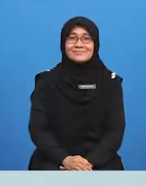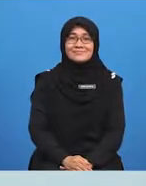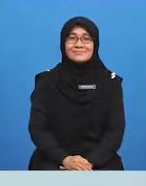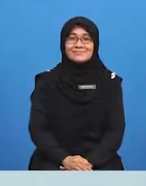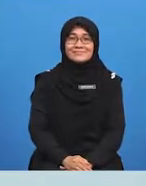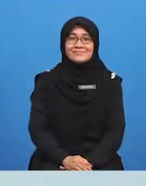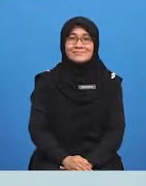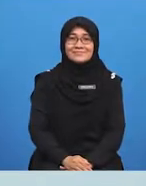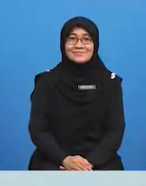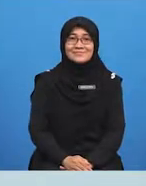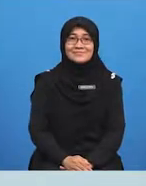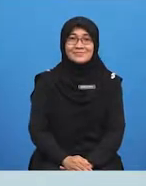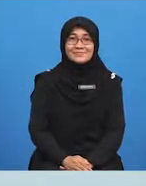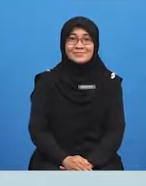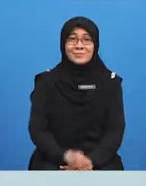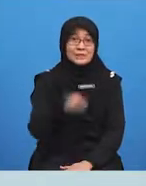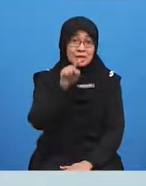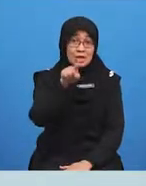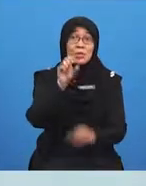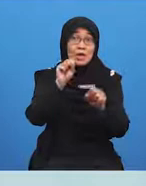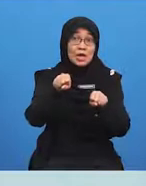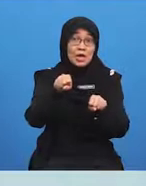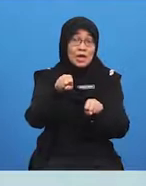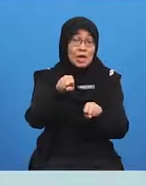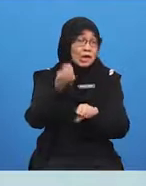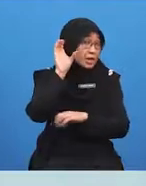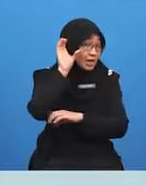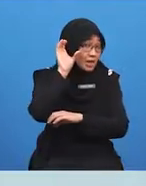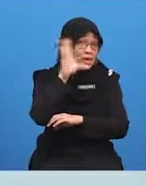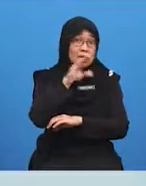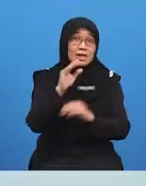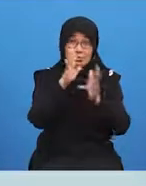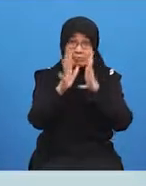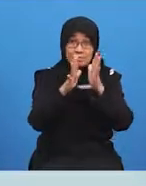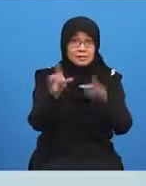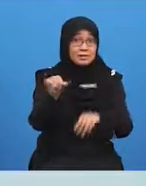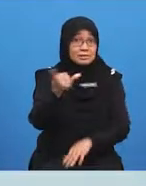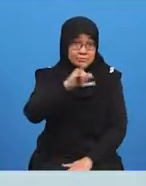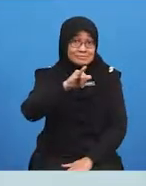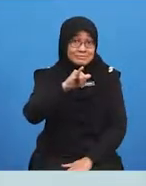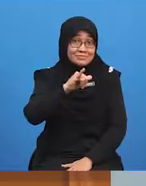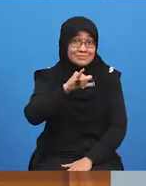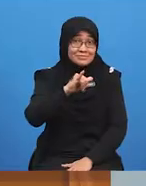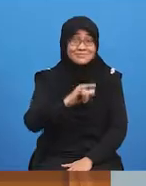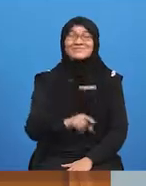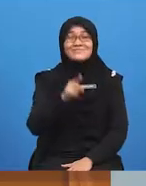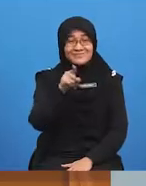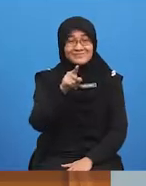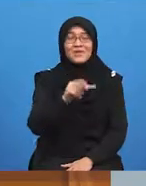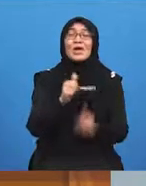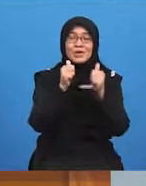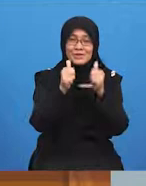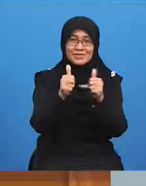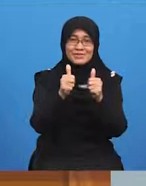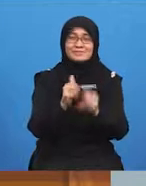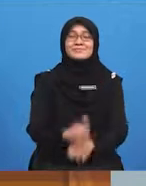Well, boys and girls, were you able to listen to and repeat all the parts of the house that I've said? Well, very